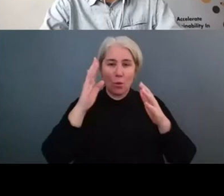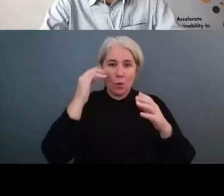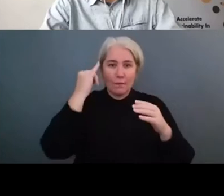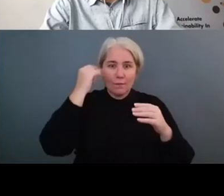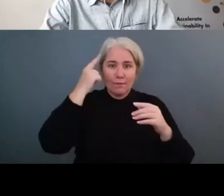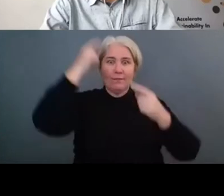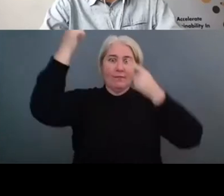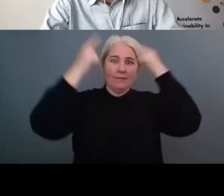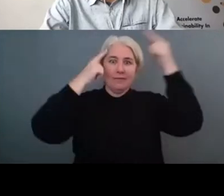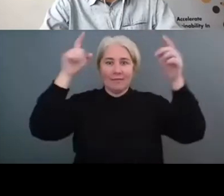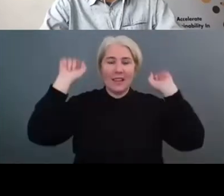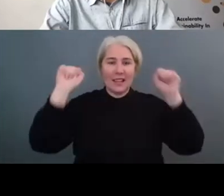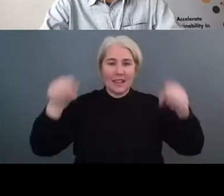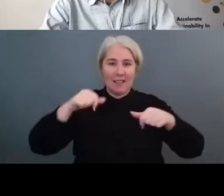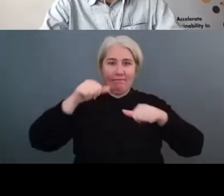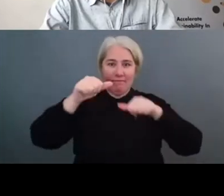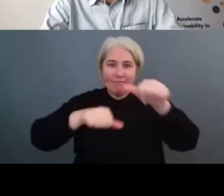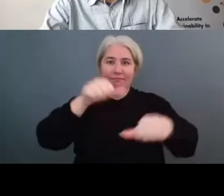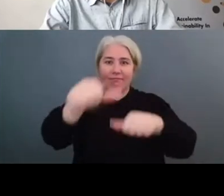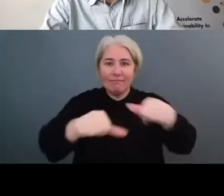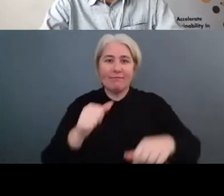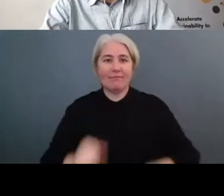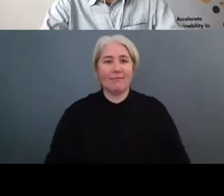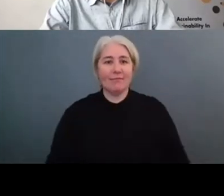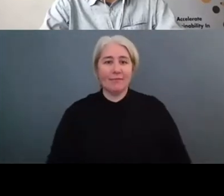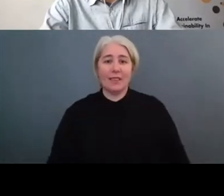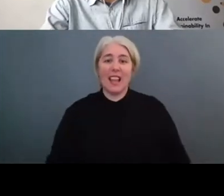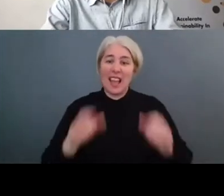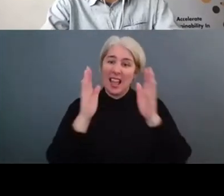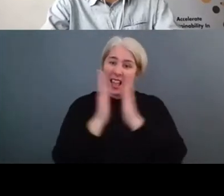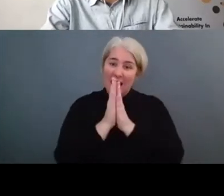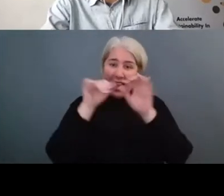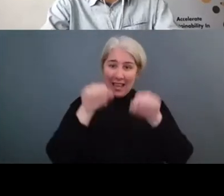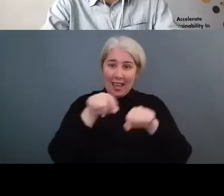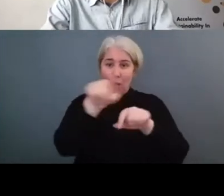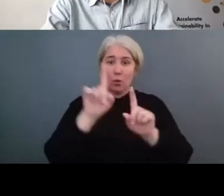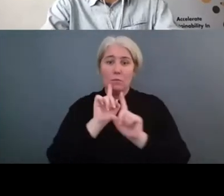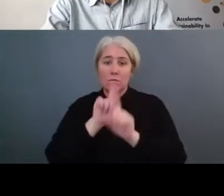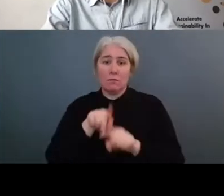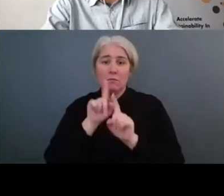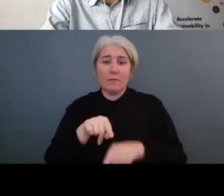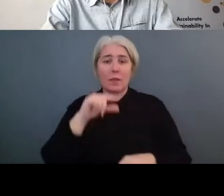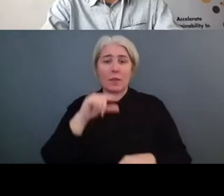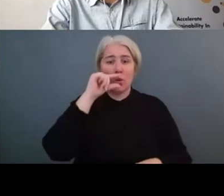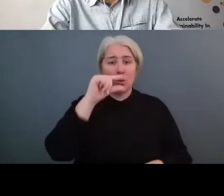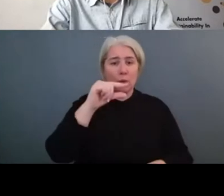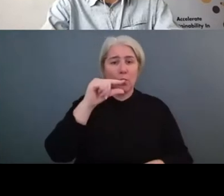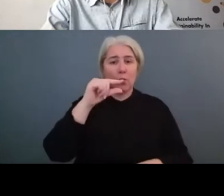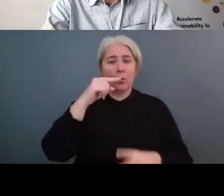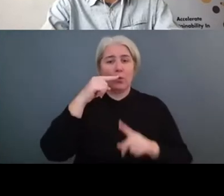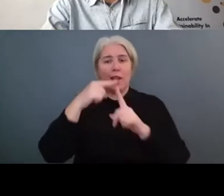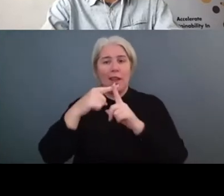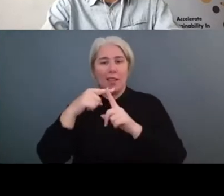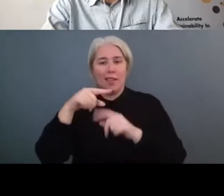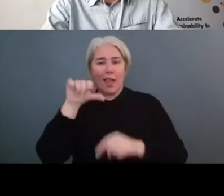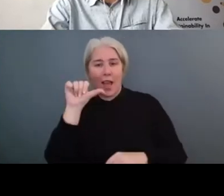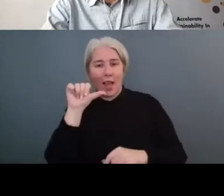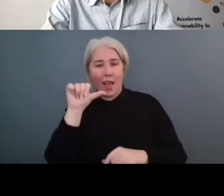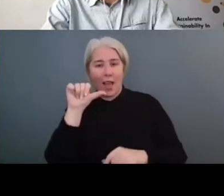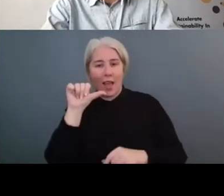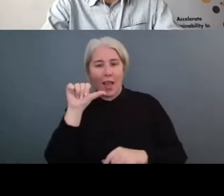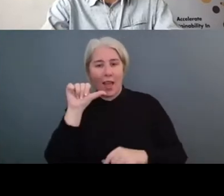the future. If you guys can answer the questions that are in the Q&A session, if you have time for that, that would be very